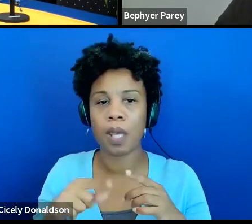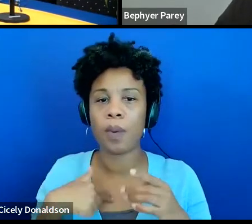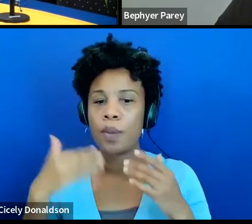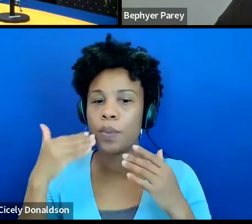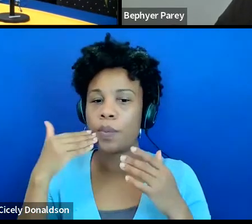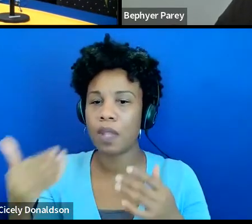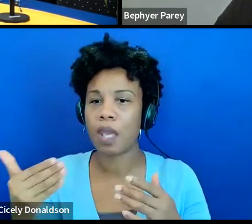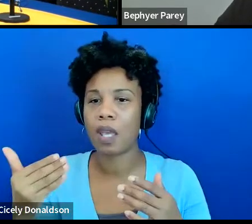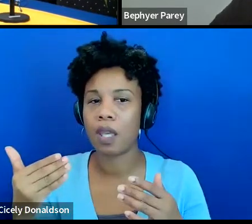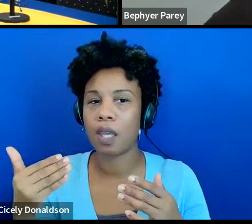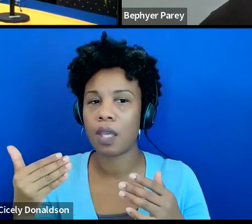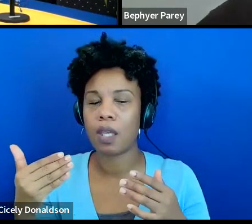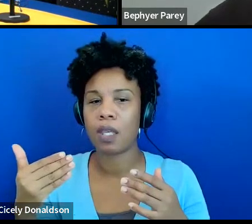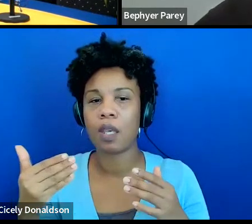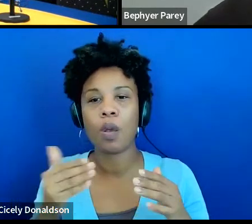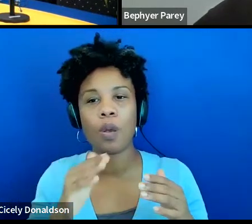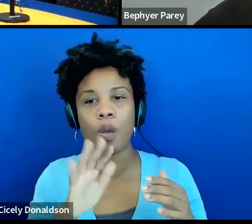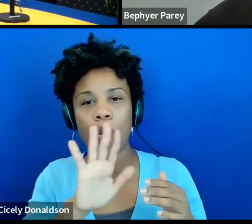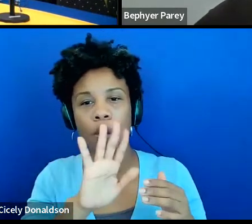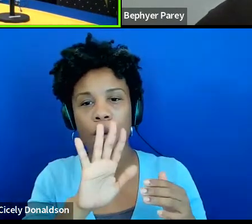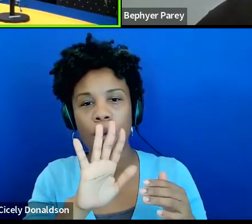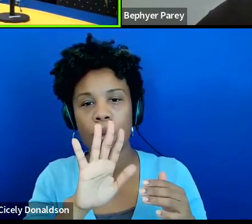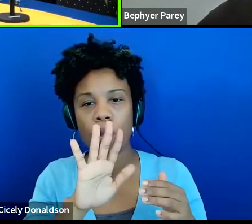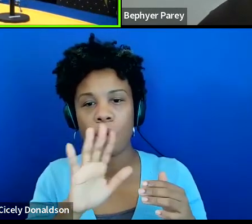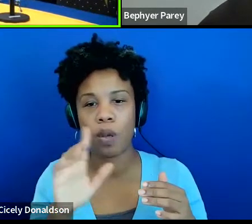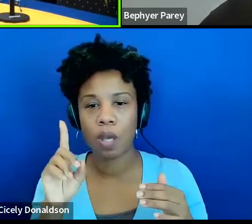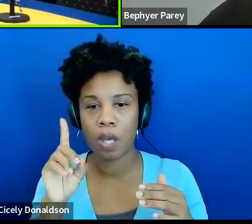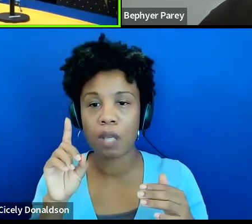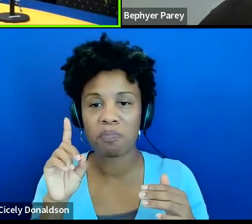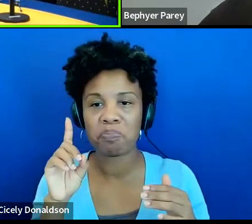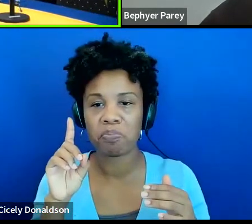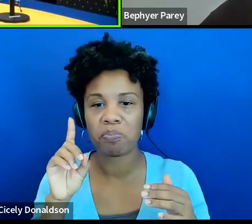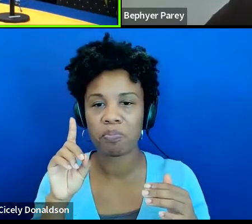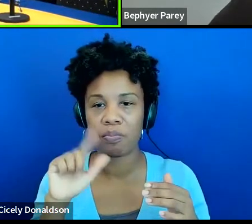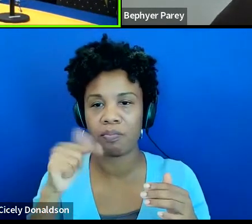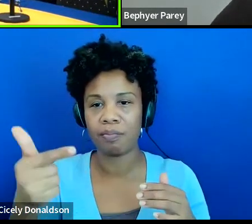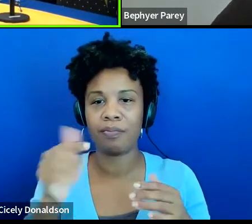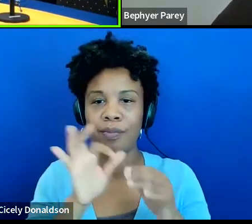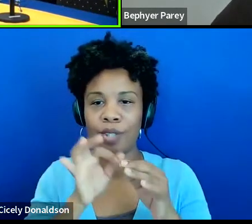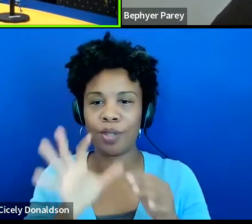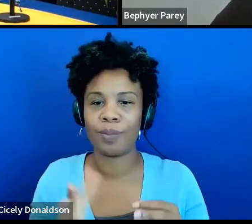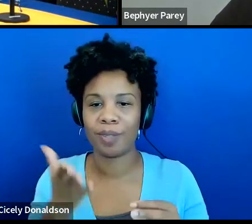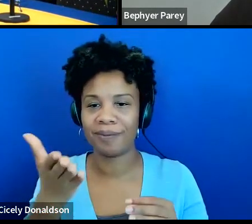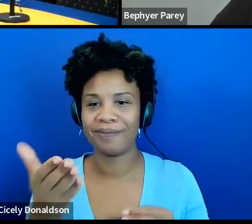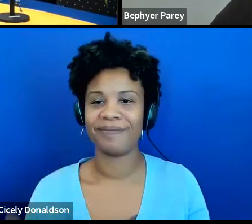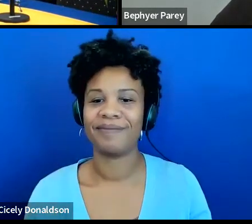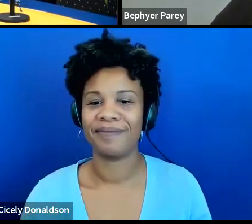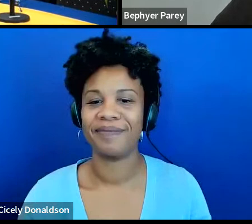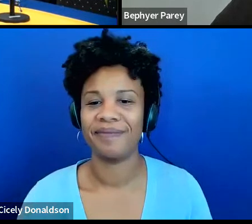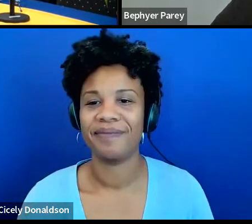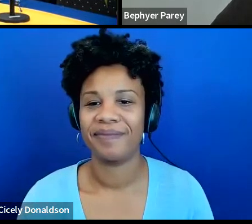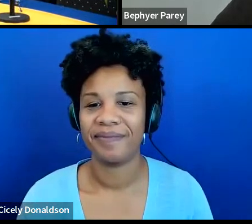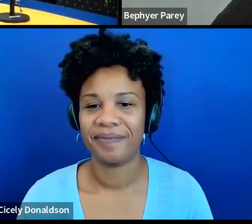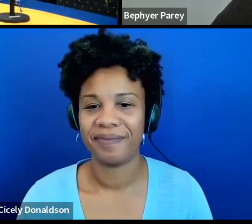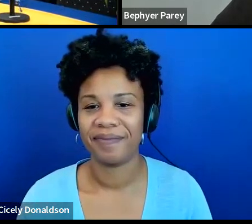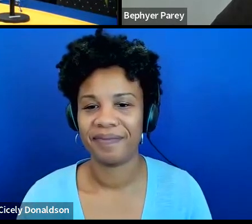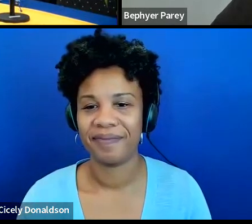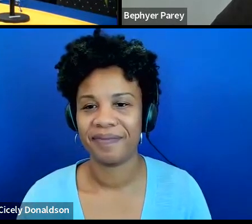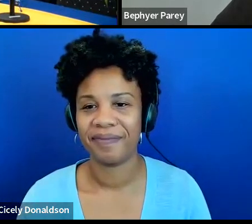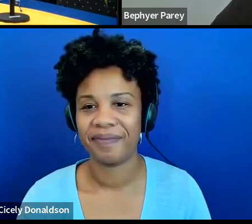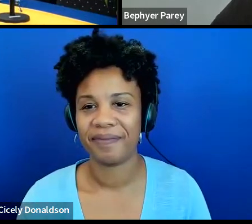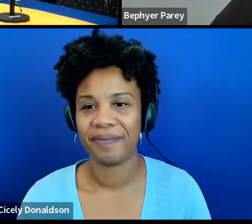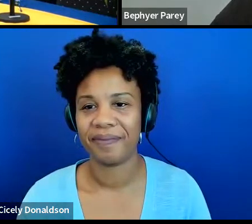before is this Dr. Bowler Hines, yeah, she's asking if she can be unmuted,